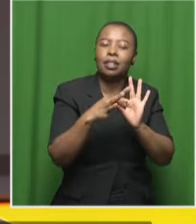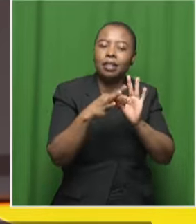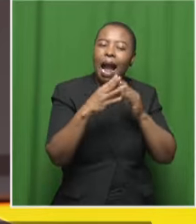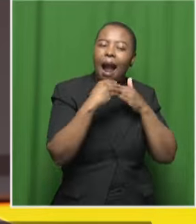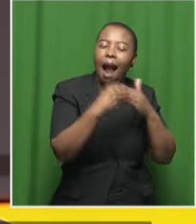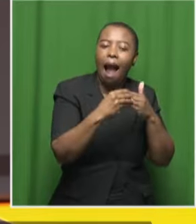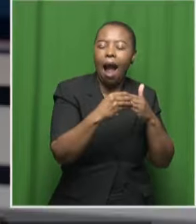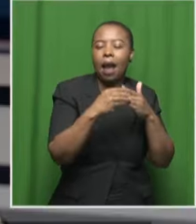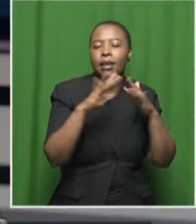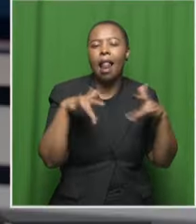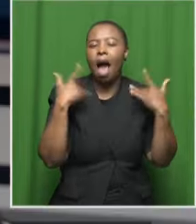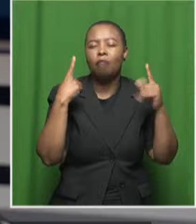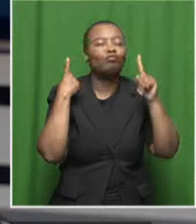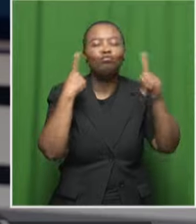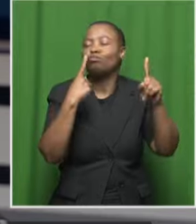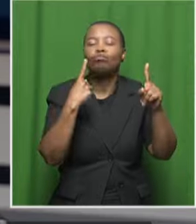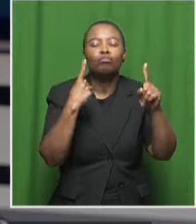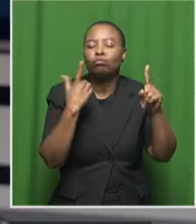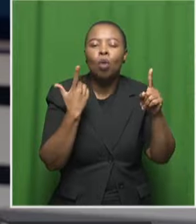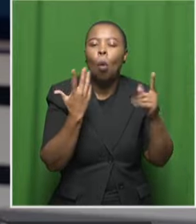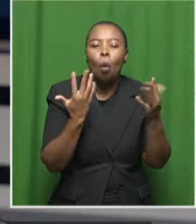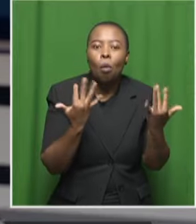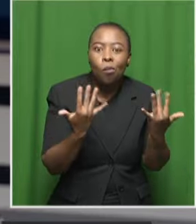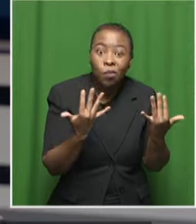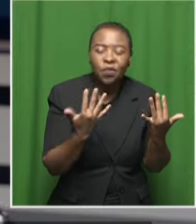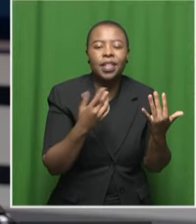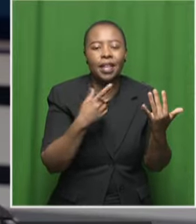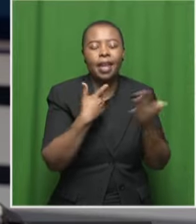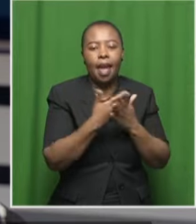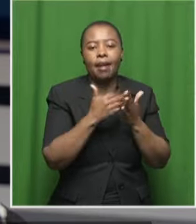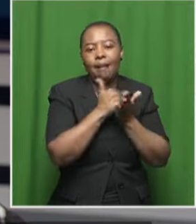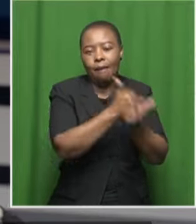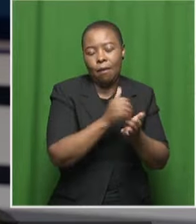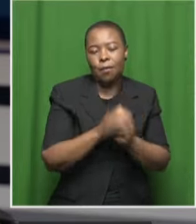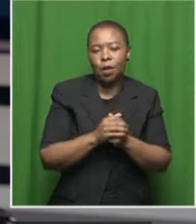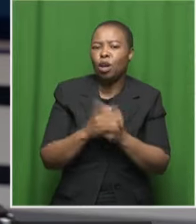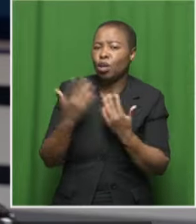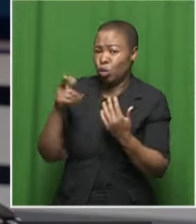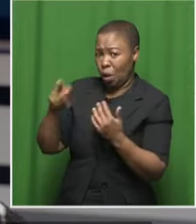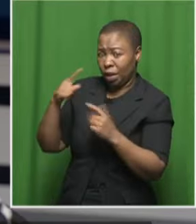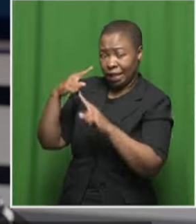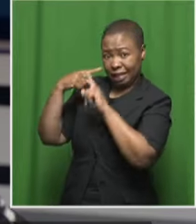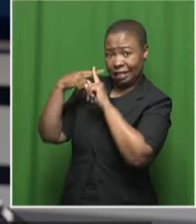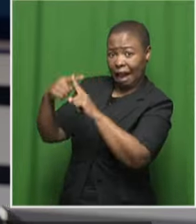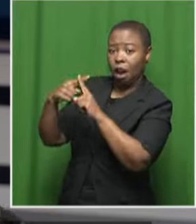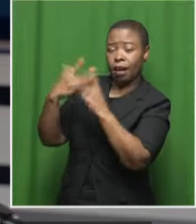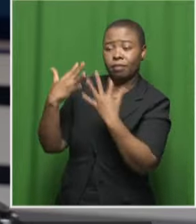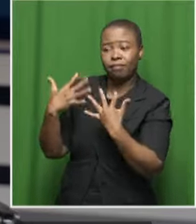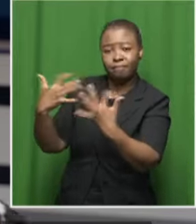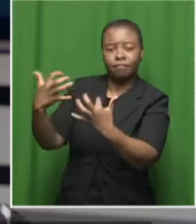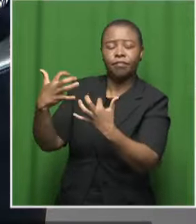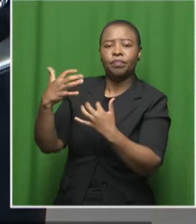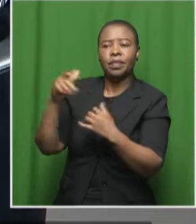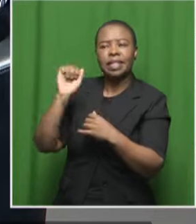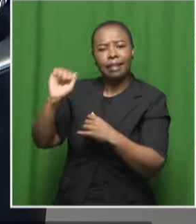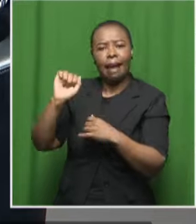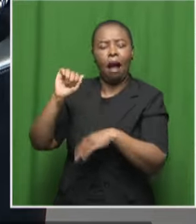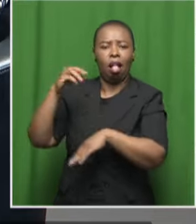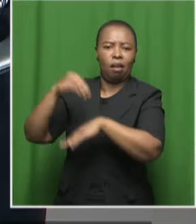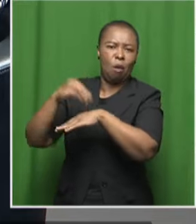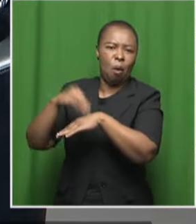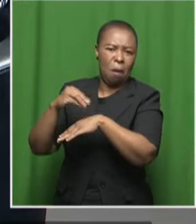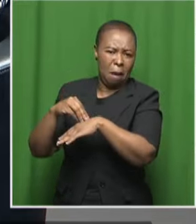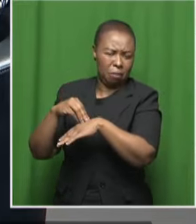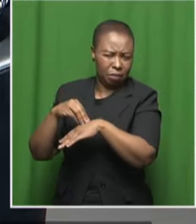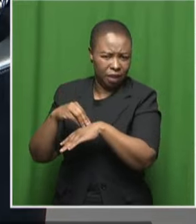lives. And speaking about that bridge, speaking to the necessary target audience, understanding their plight and what's important to them.